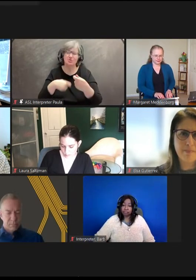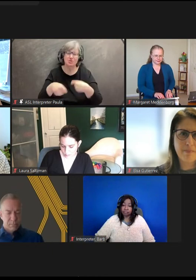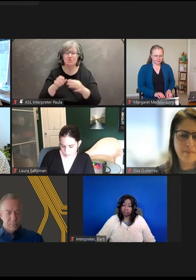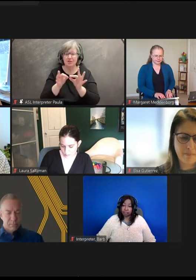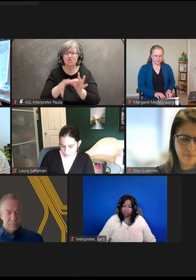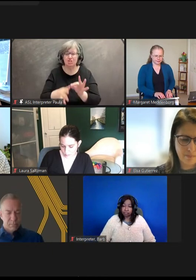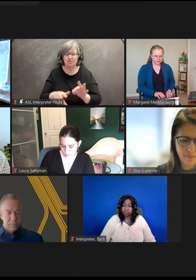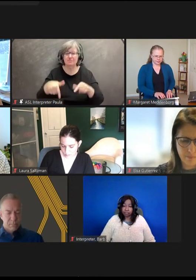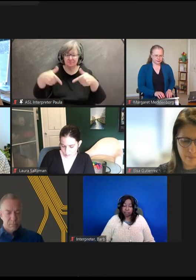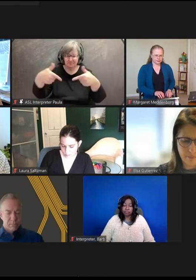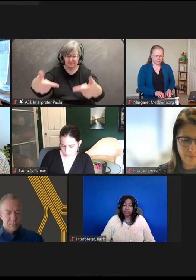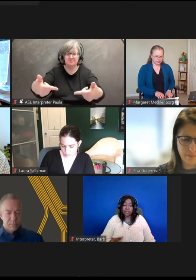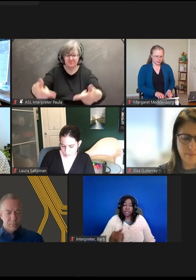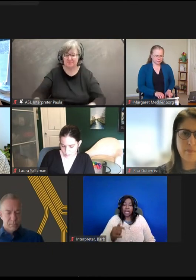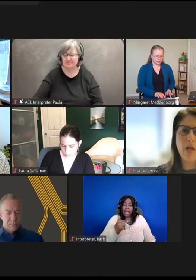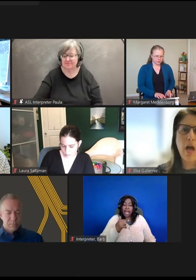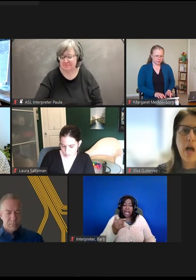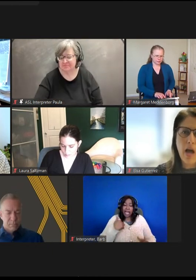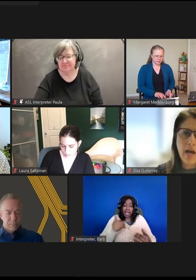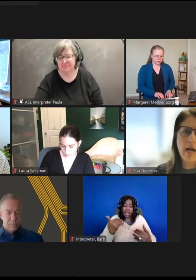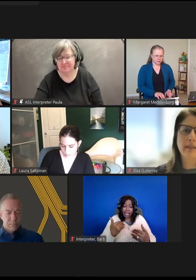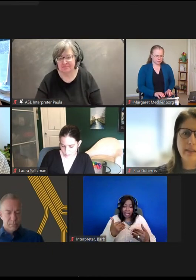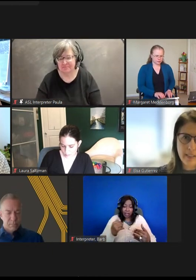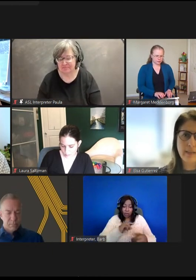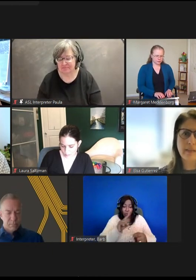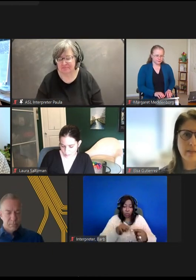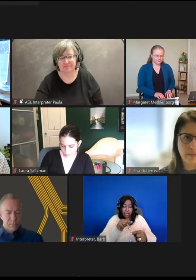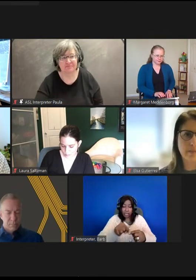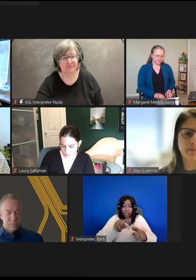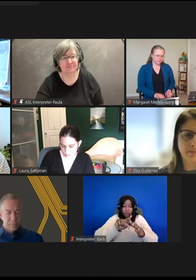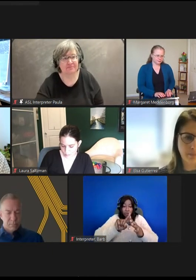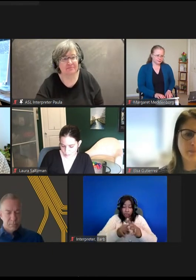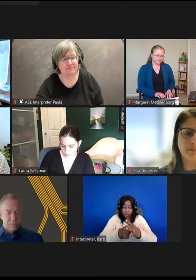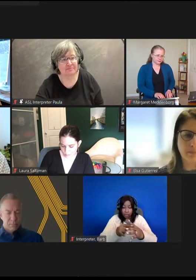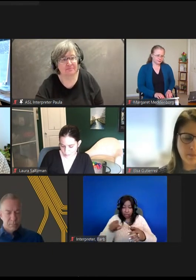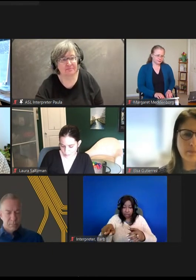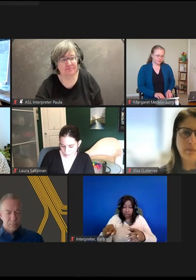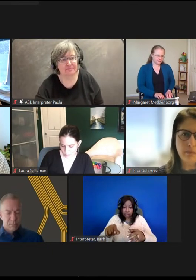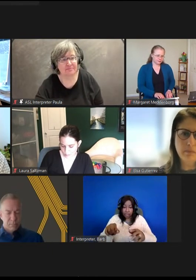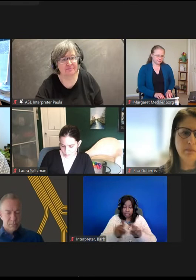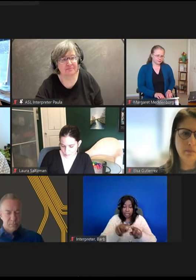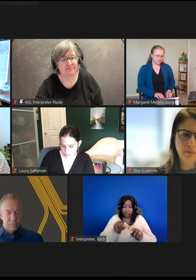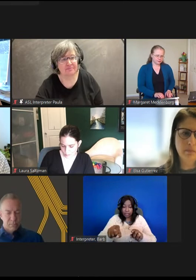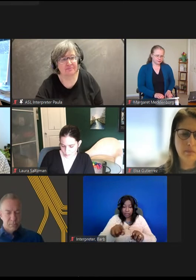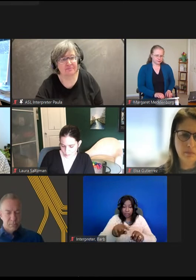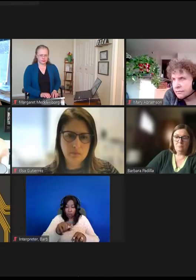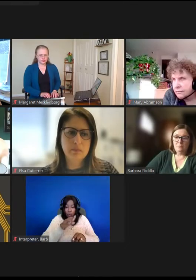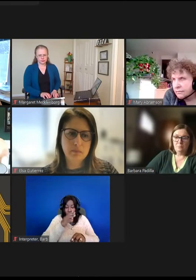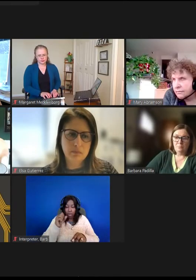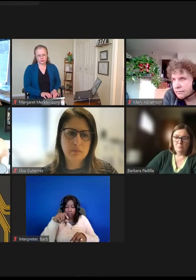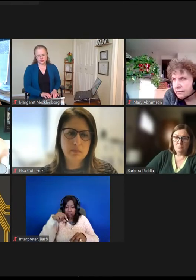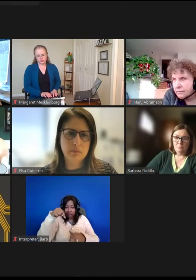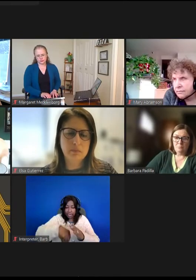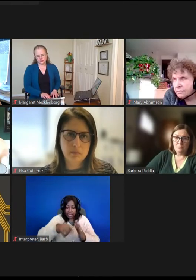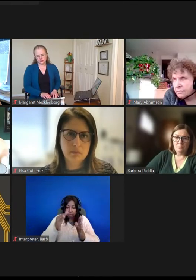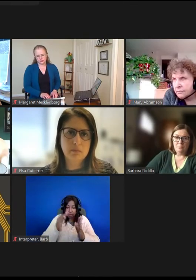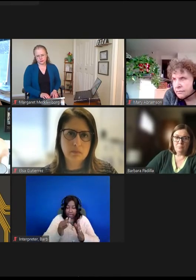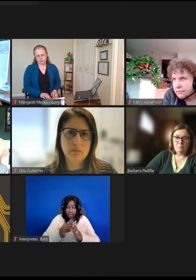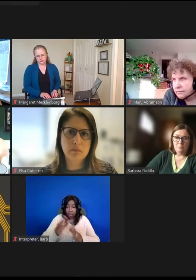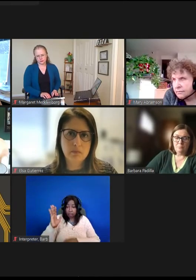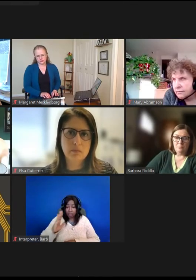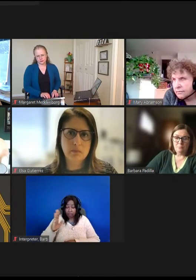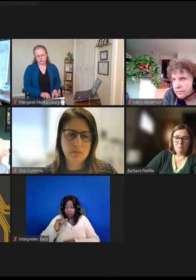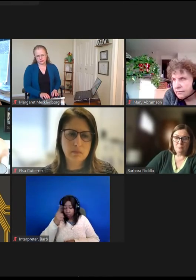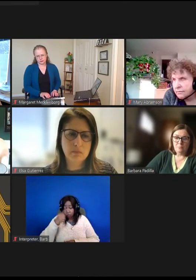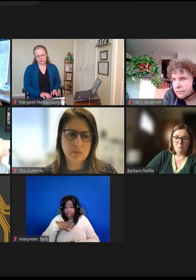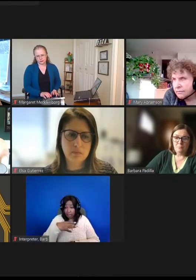The platforms downtown for the buses. I know formally for the committee, they've reached out